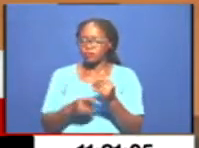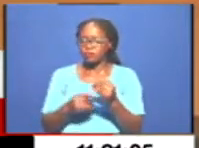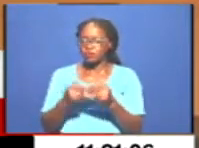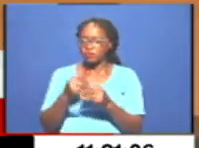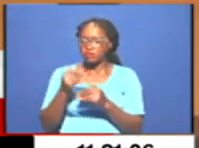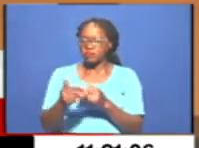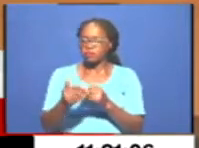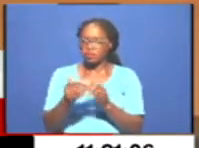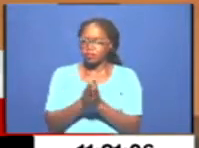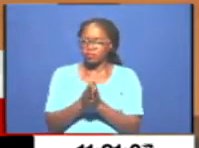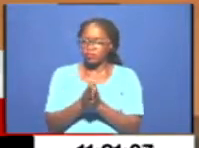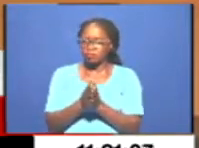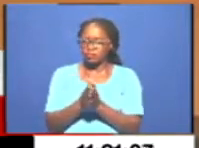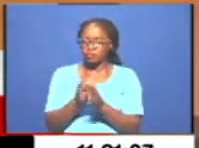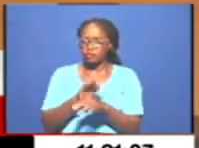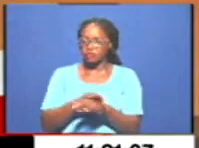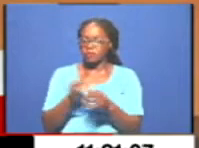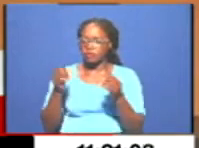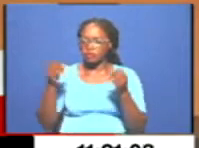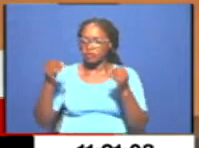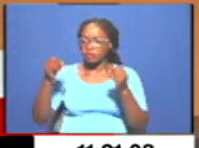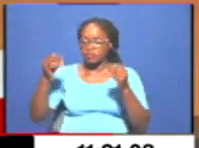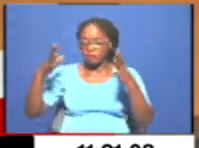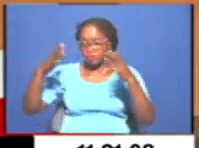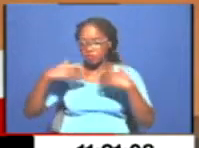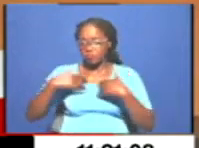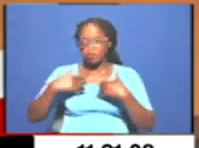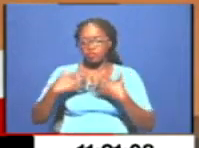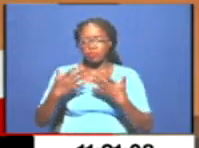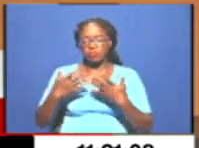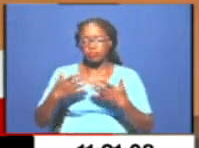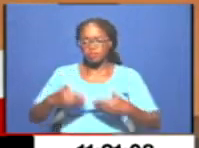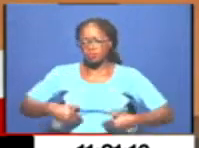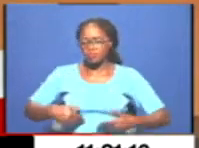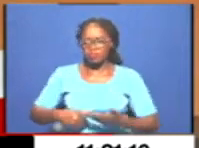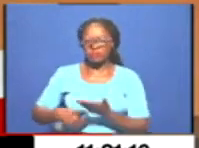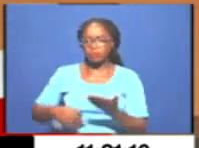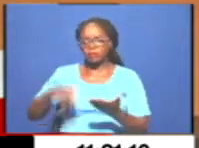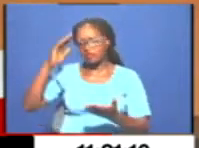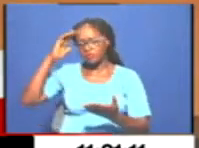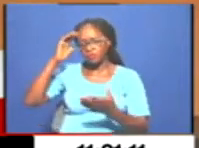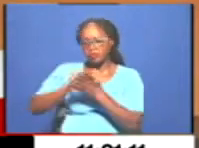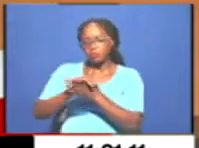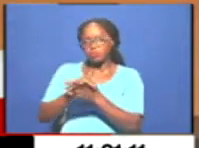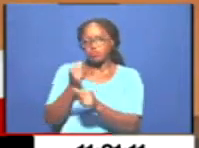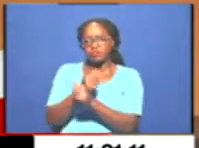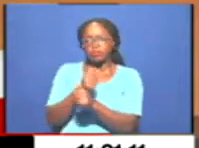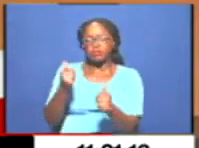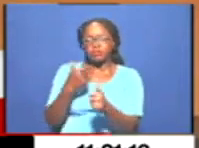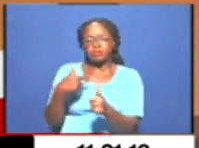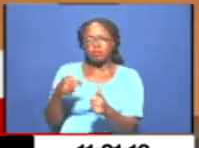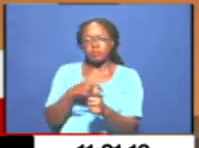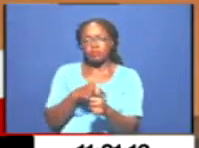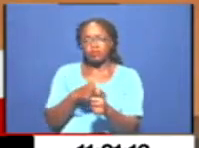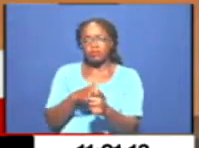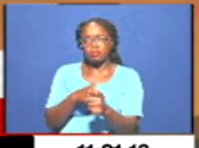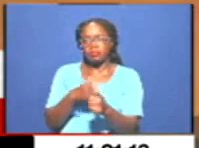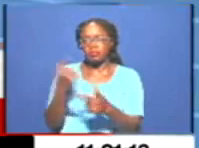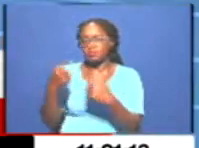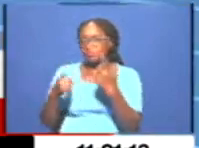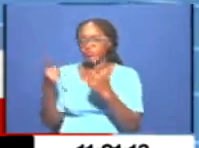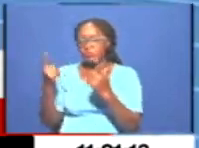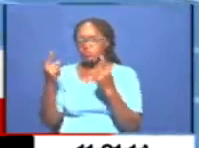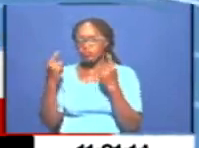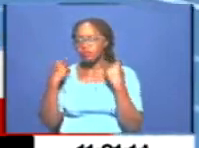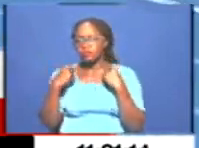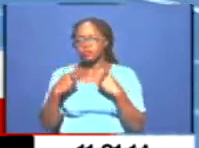good surprises. And that's what we are looking for, because those are the youth who we believe can be able to do well for us, win for us medals. But at that level